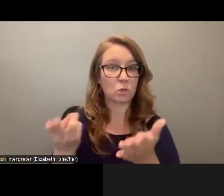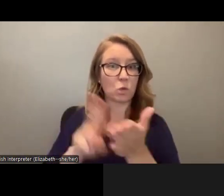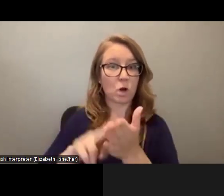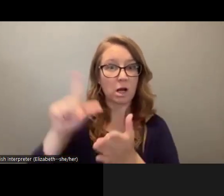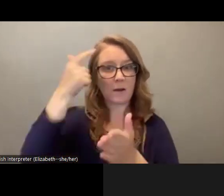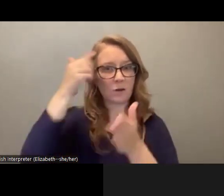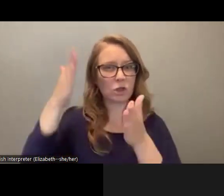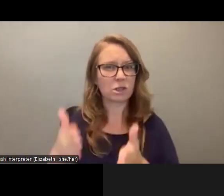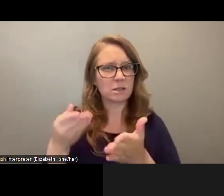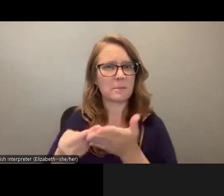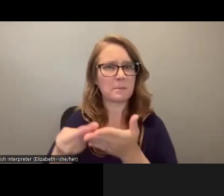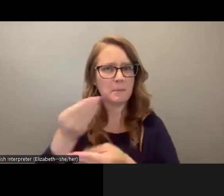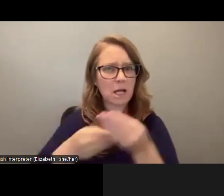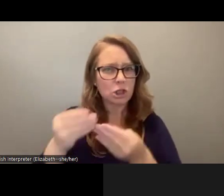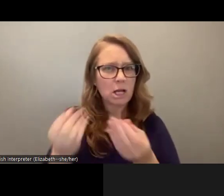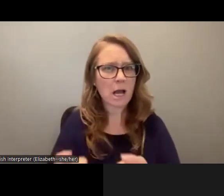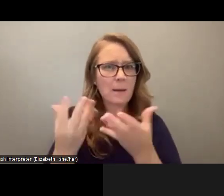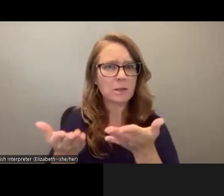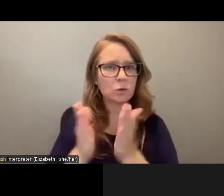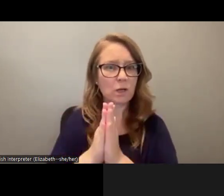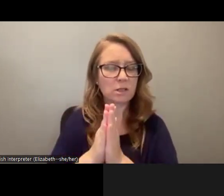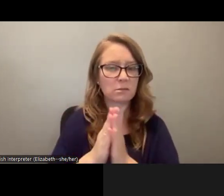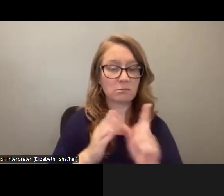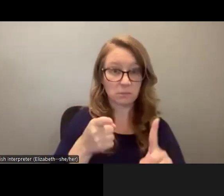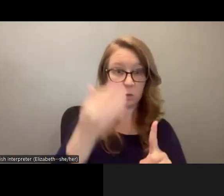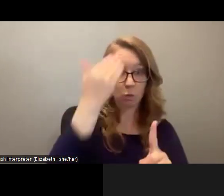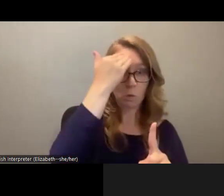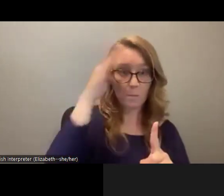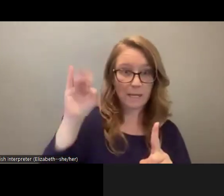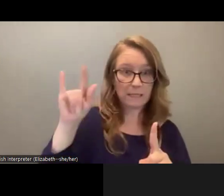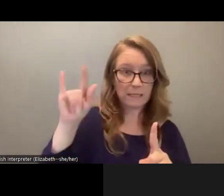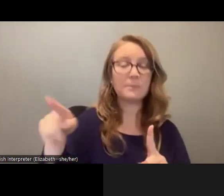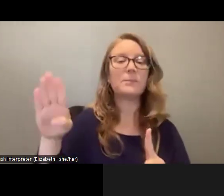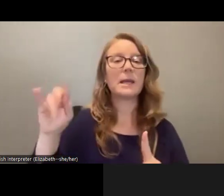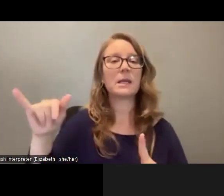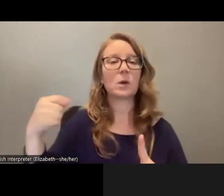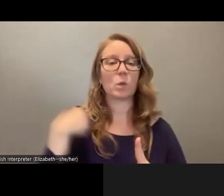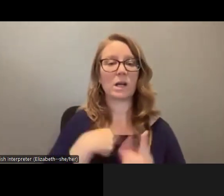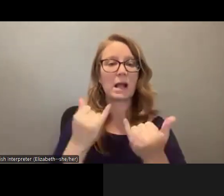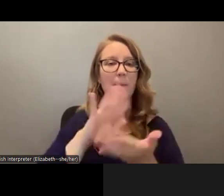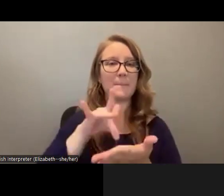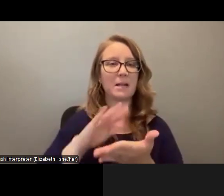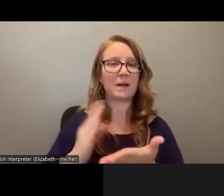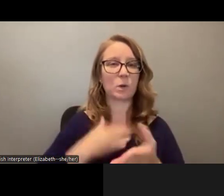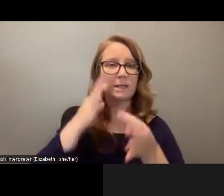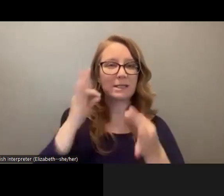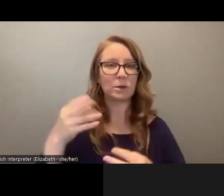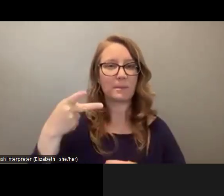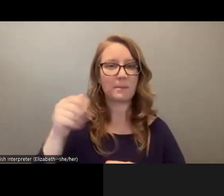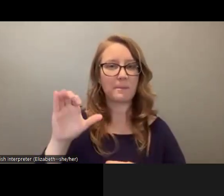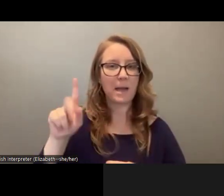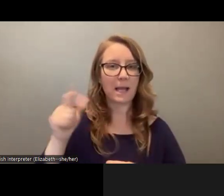so, how much? Is that one you want to take, Becky, or do we need to take that back? Sure. So I would say that we are in the middle of our decision package running right